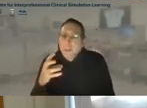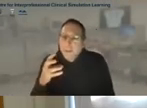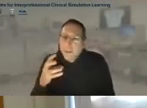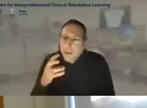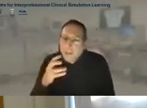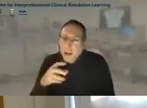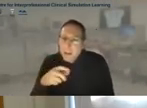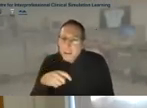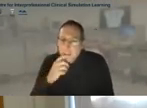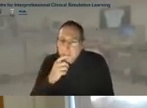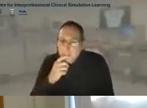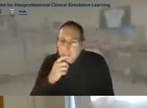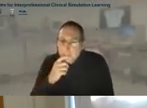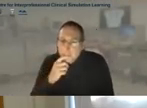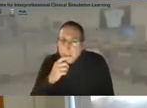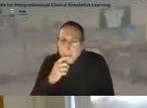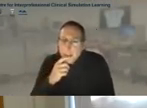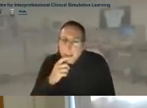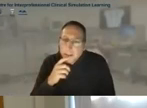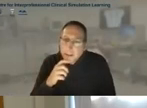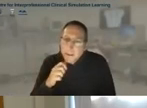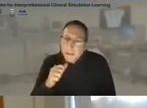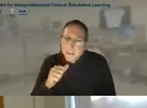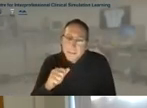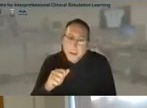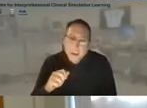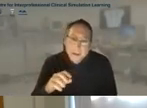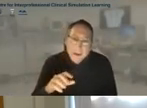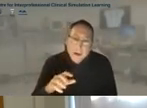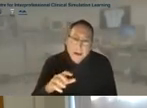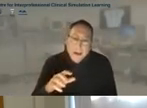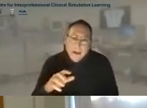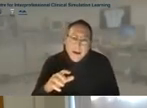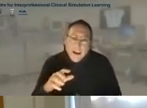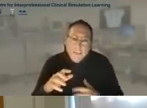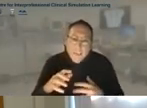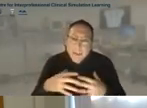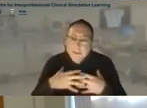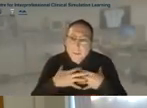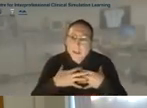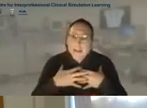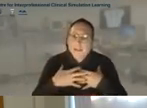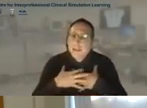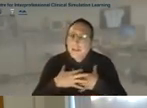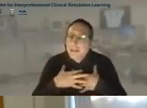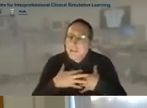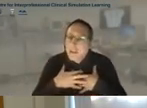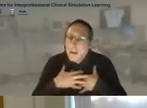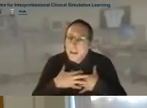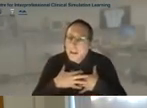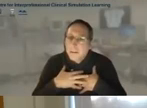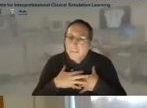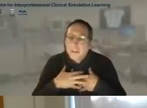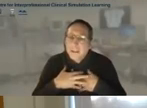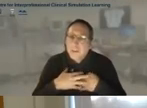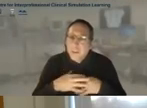work in three components. The three components are The things that we as facilitators want to talk